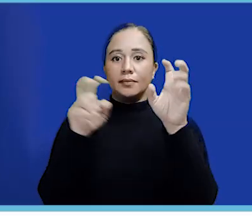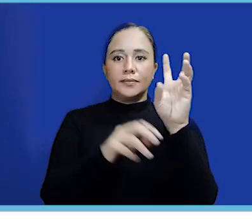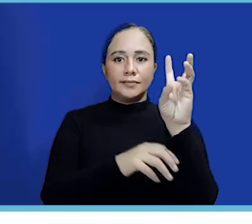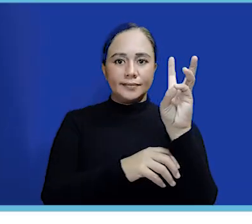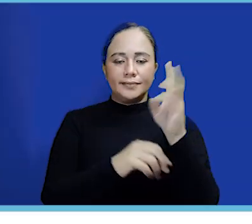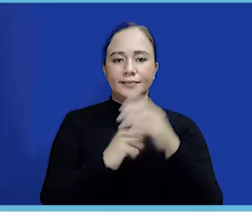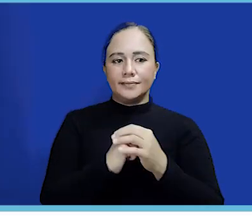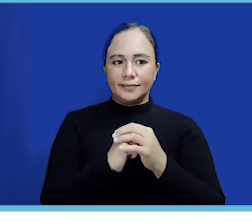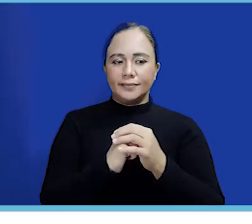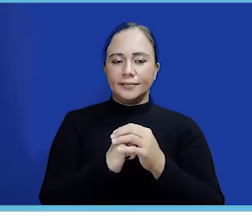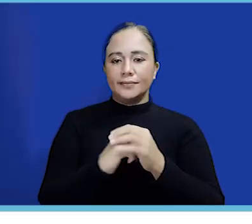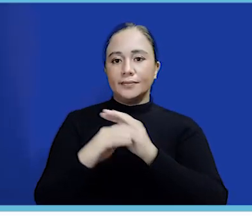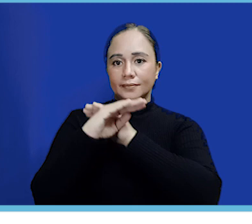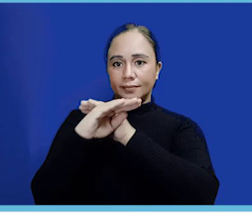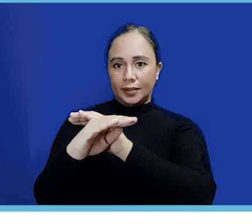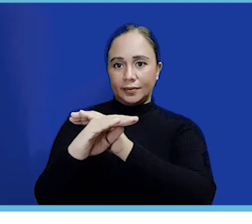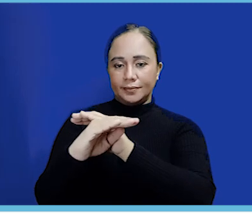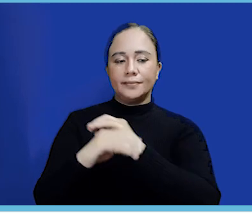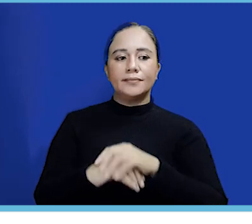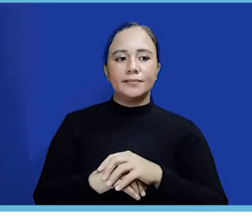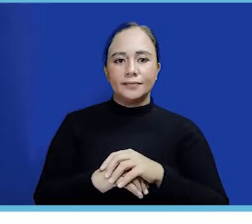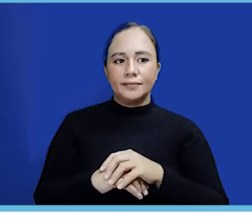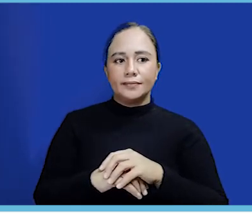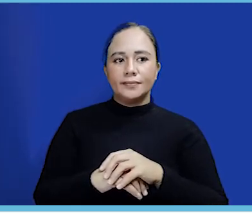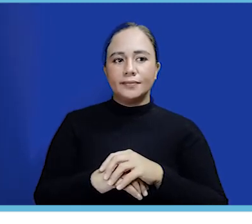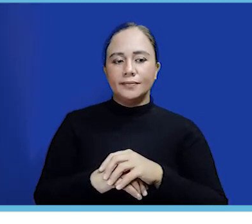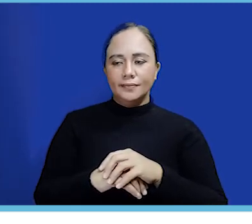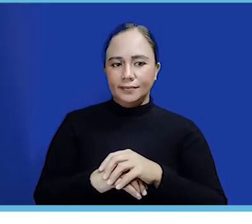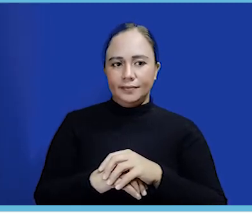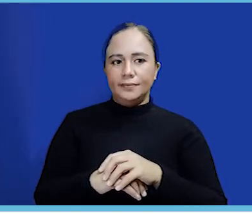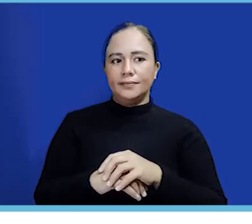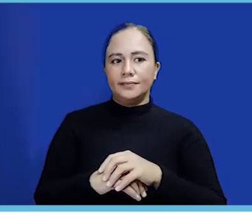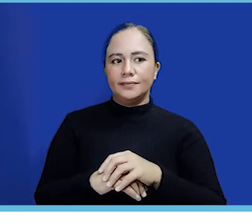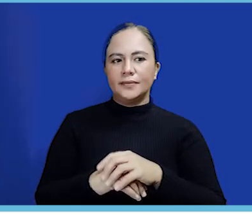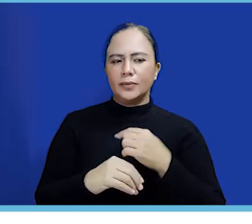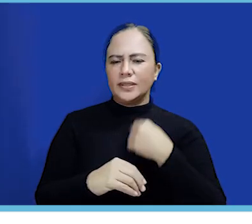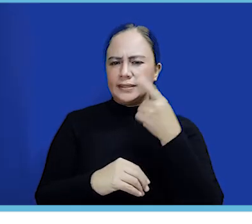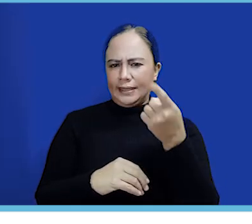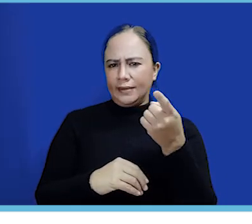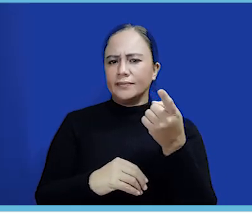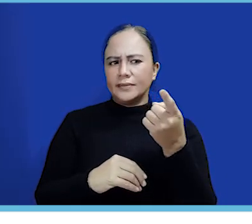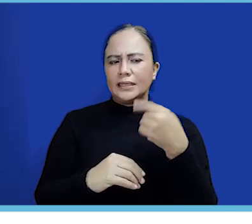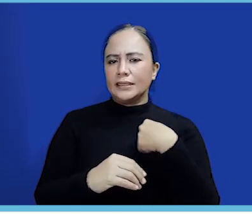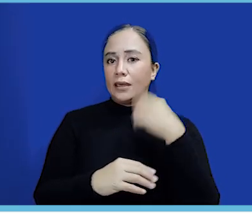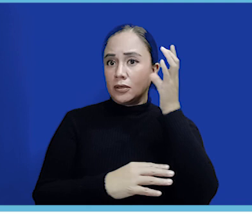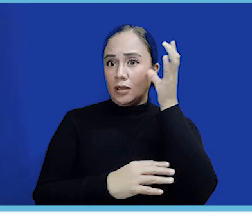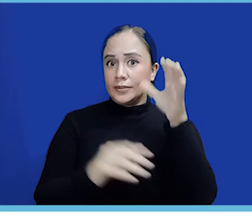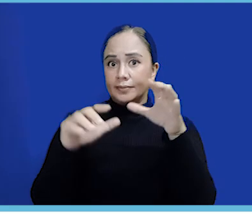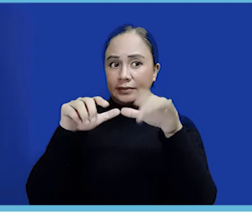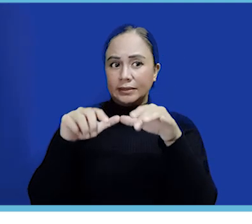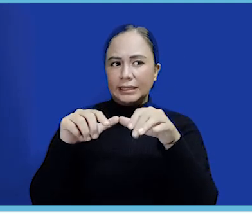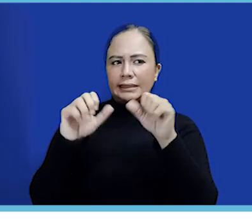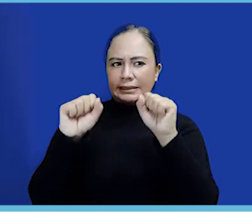Topic number 6. Barriers. Input. We say that somehow the concept